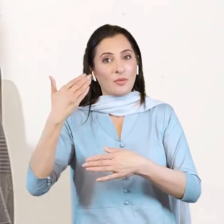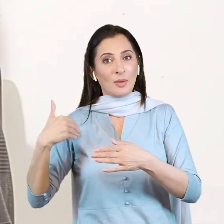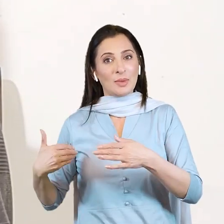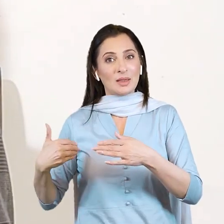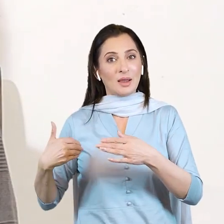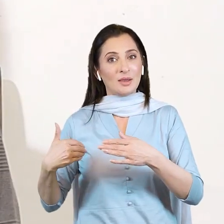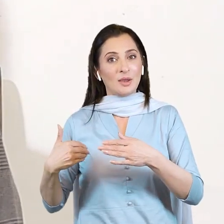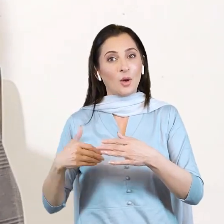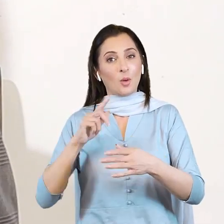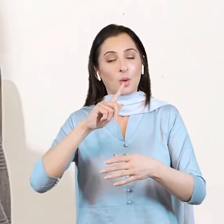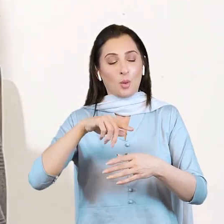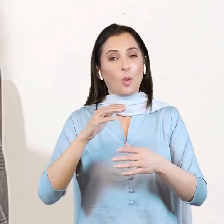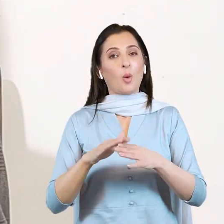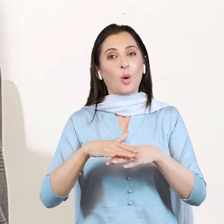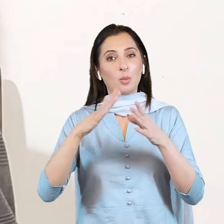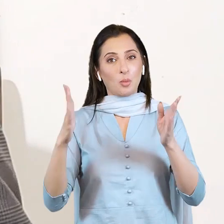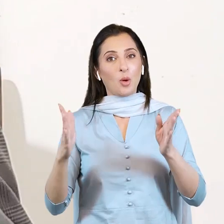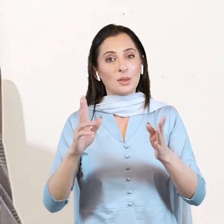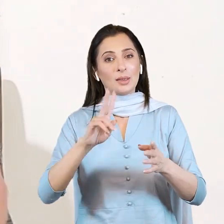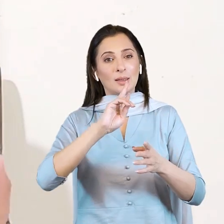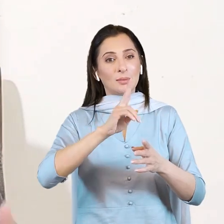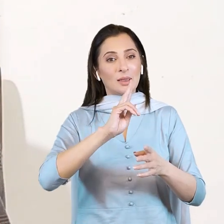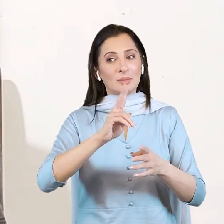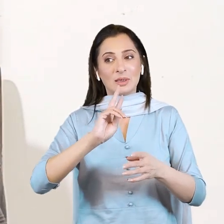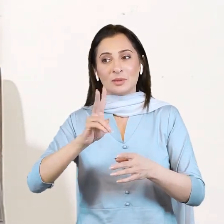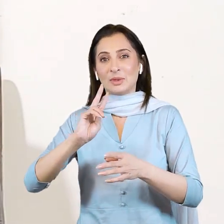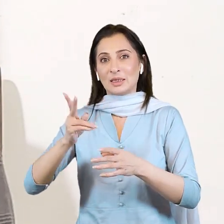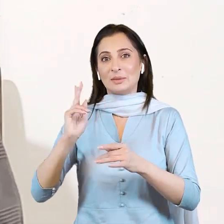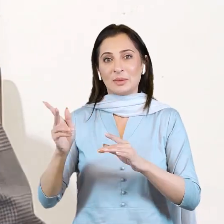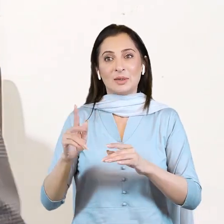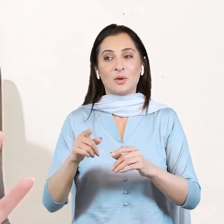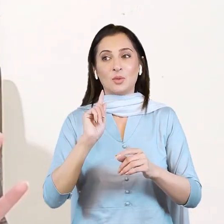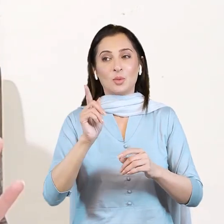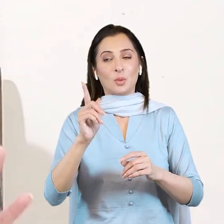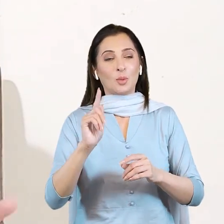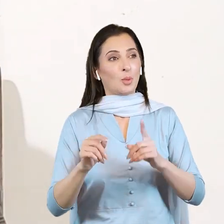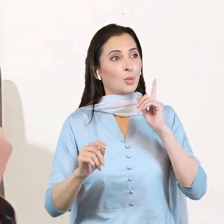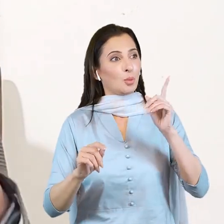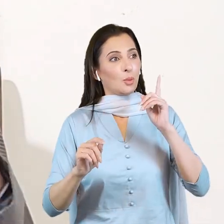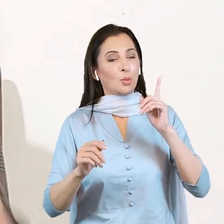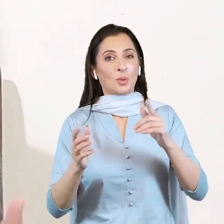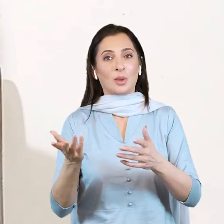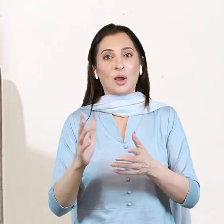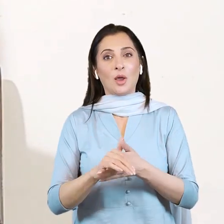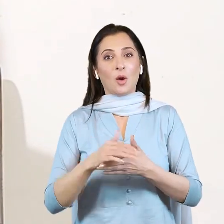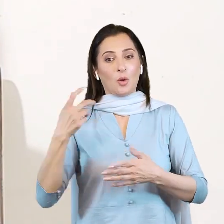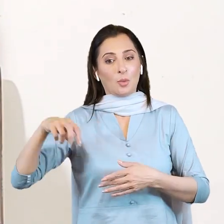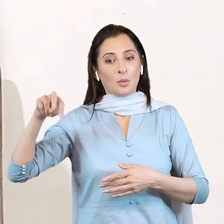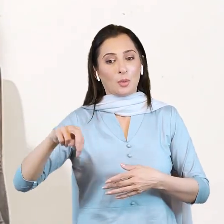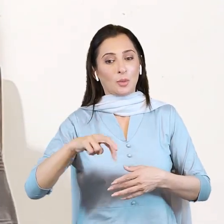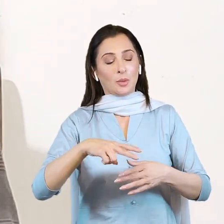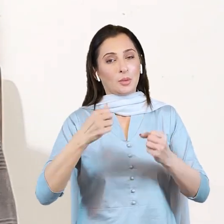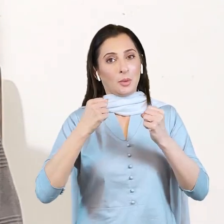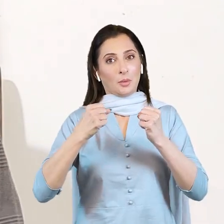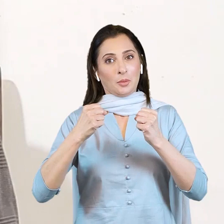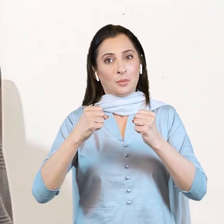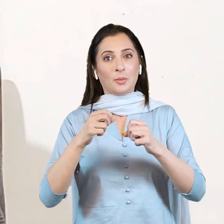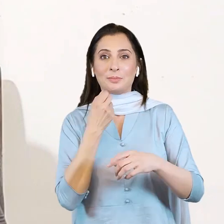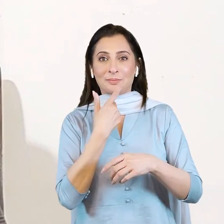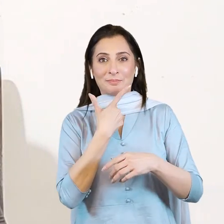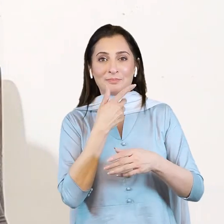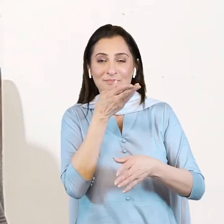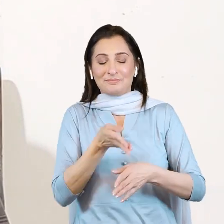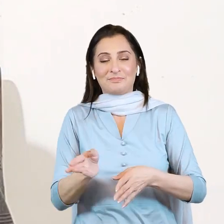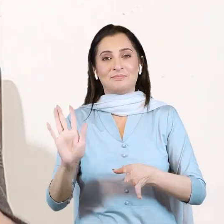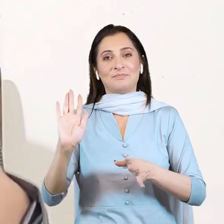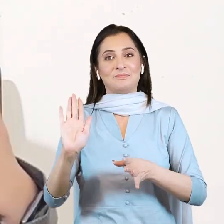with a smile. I let myself enjoy the moment. Instead of just saying out loud the words that I had memorized,